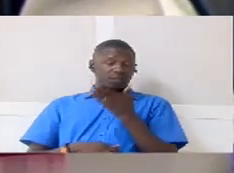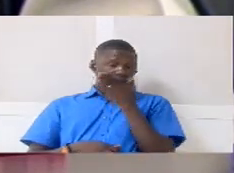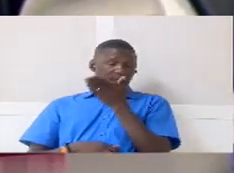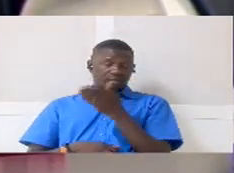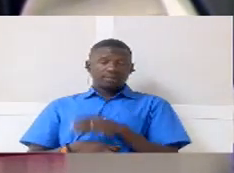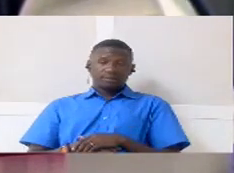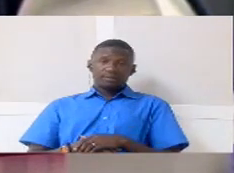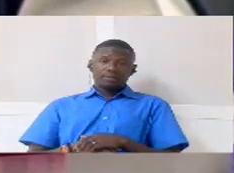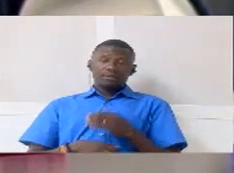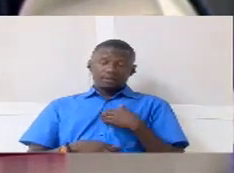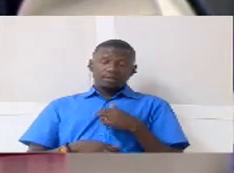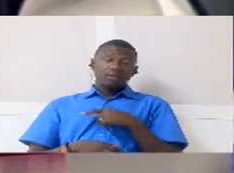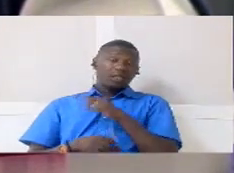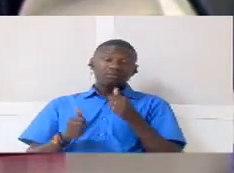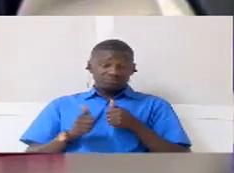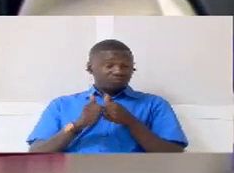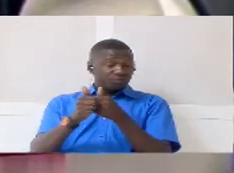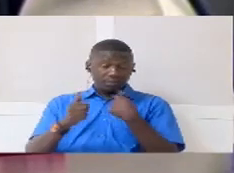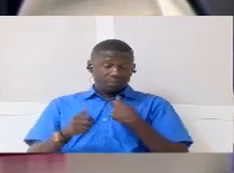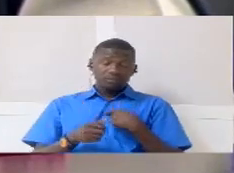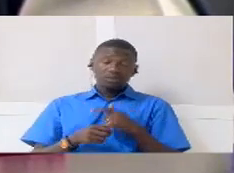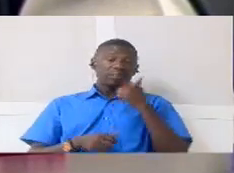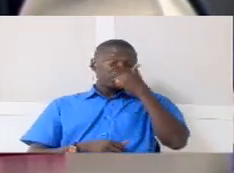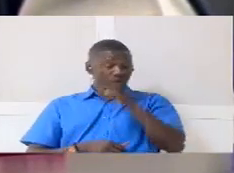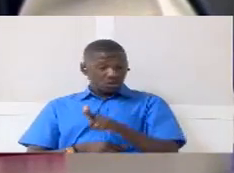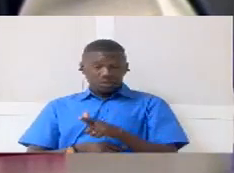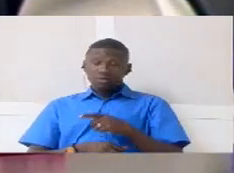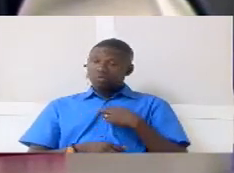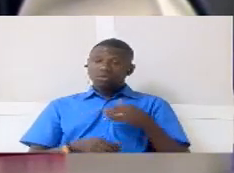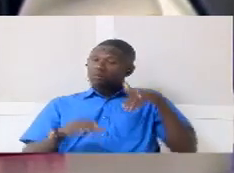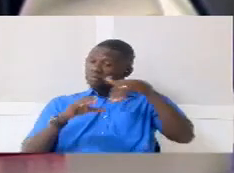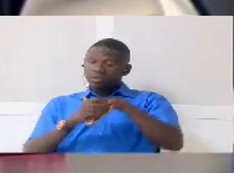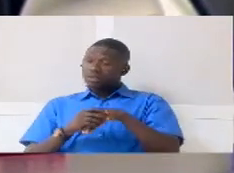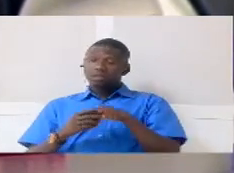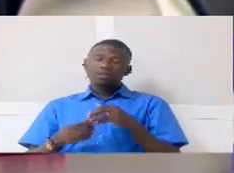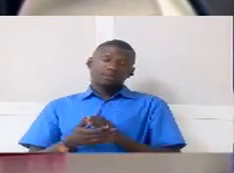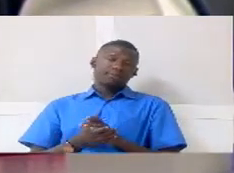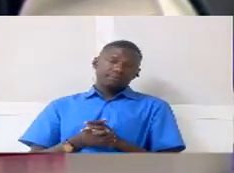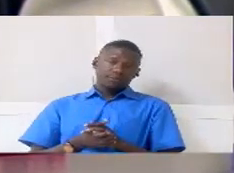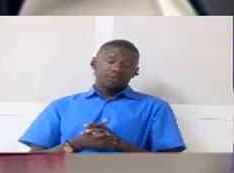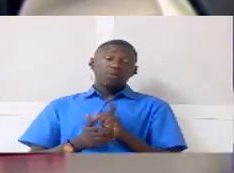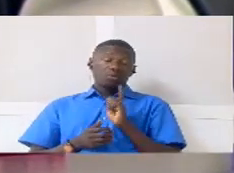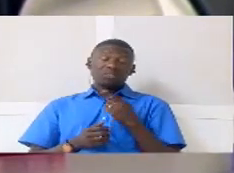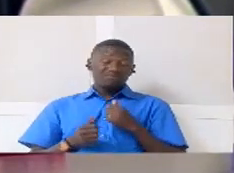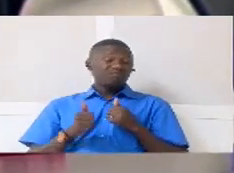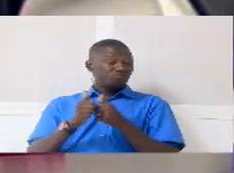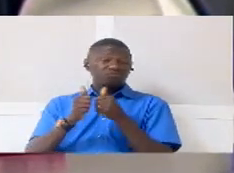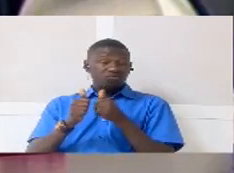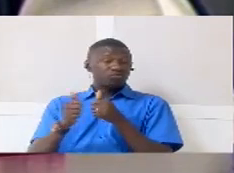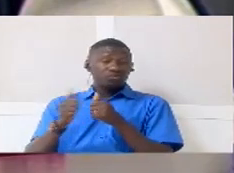myself they pursued me, but just by the grace of God, I was not, I did not fall into their net, but they pursued me a lot.